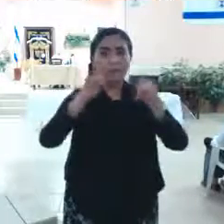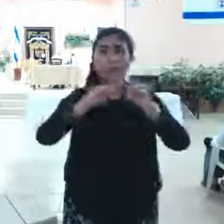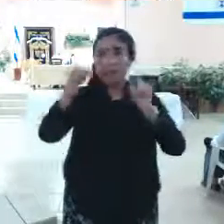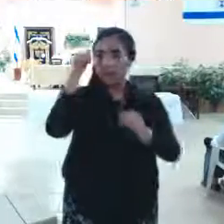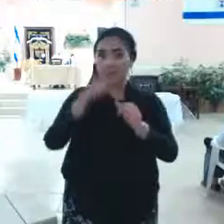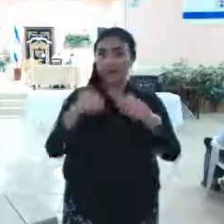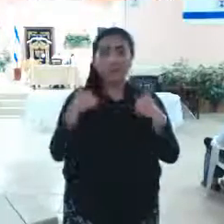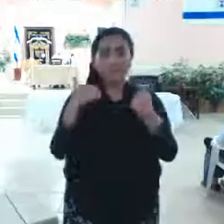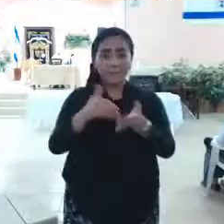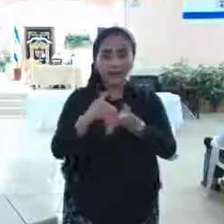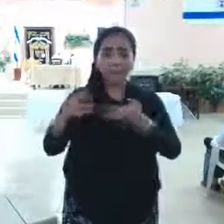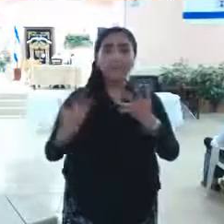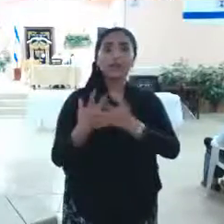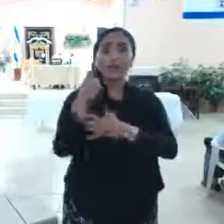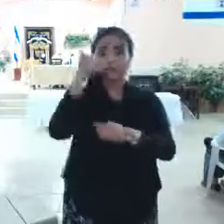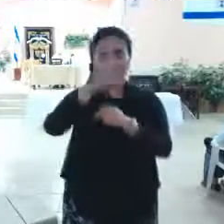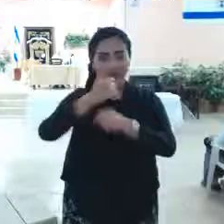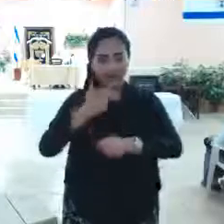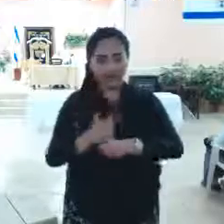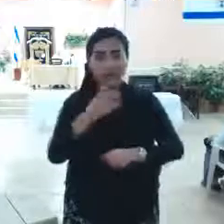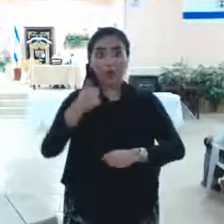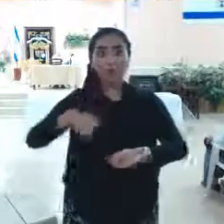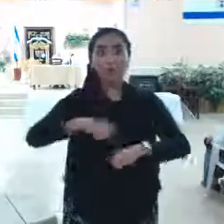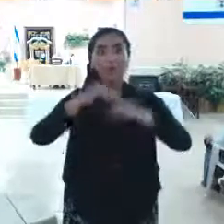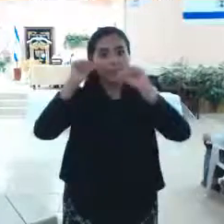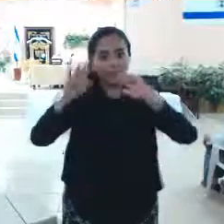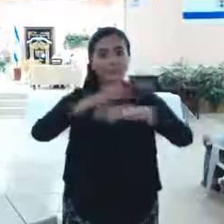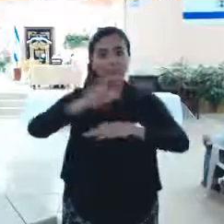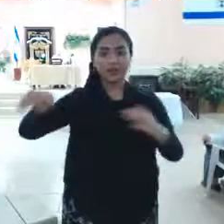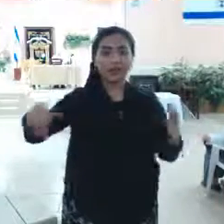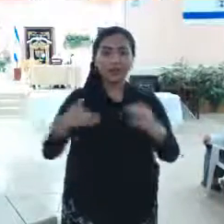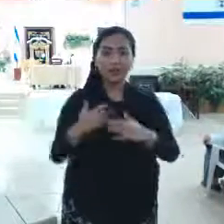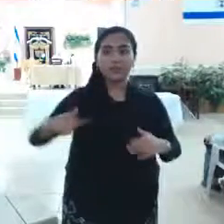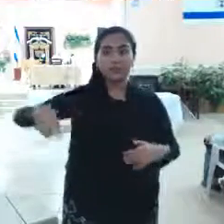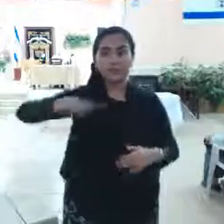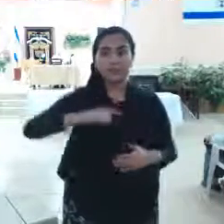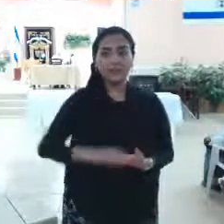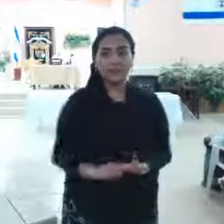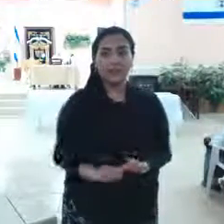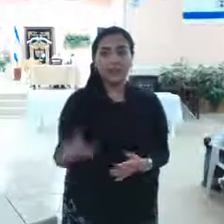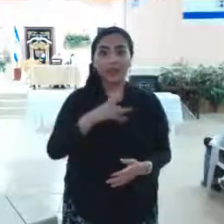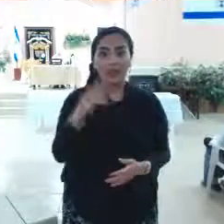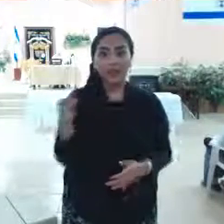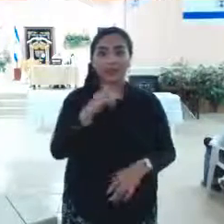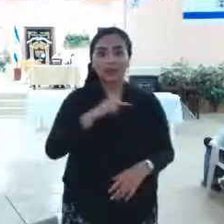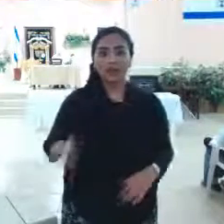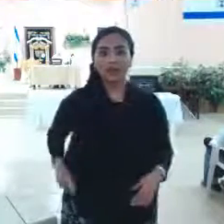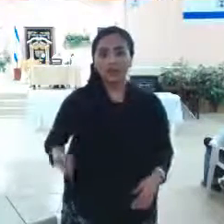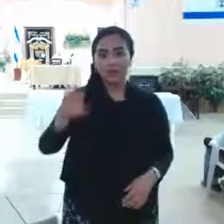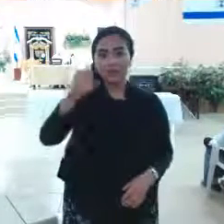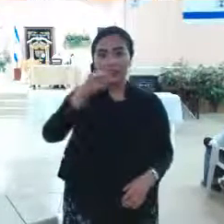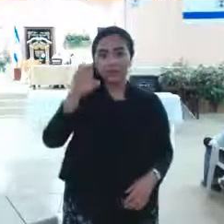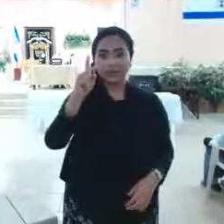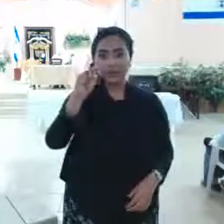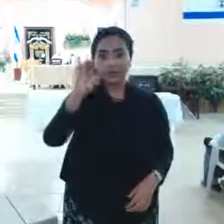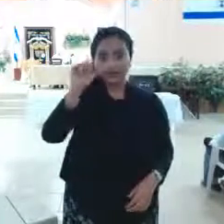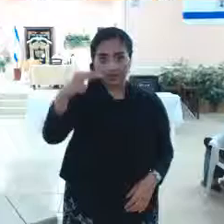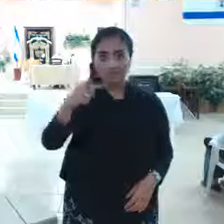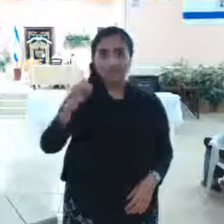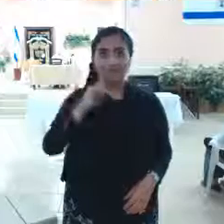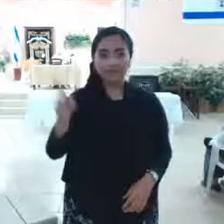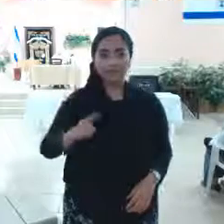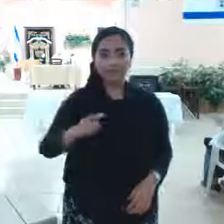teaching, but remember that there are thousands of new brothers, and we bless them all. Entonces el rey So, King Hezekiah,